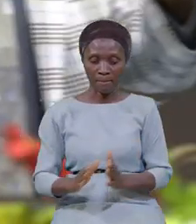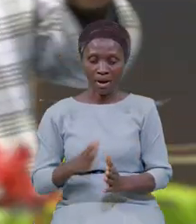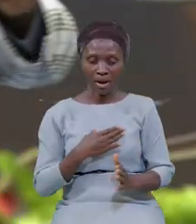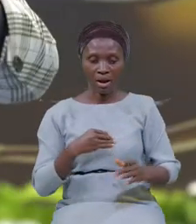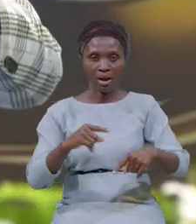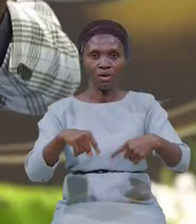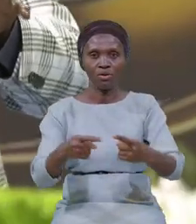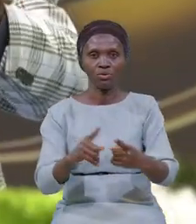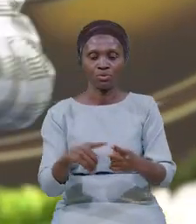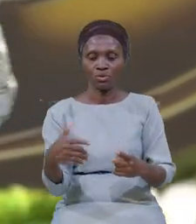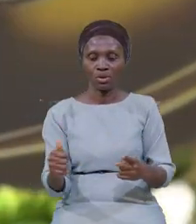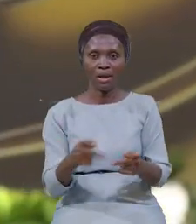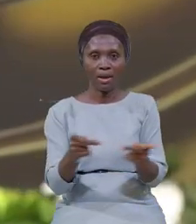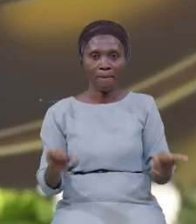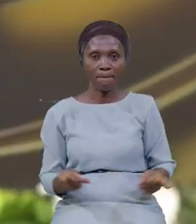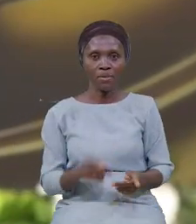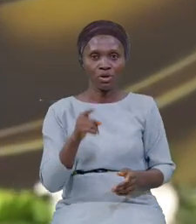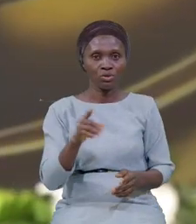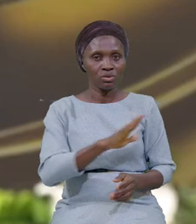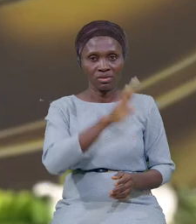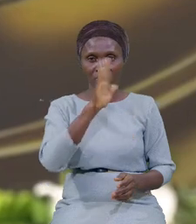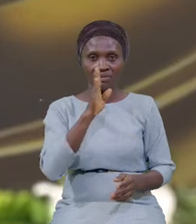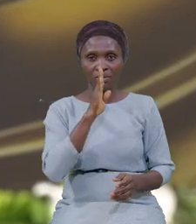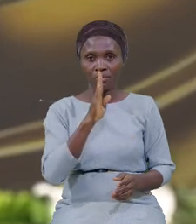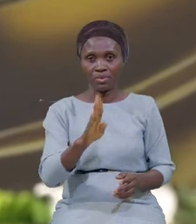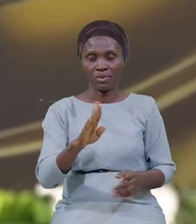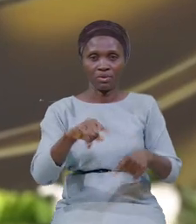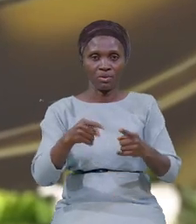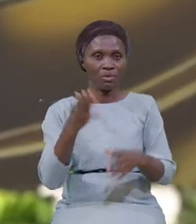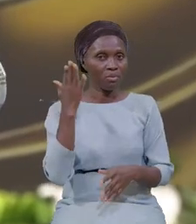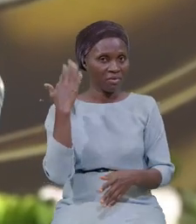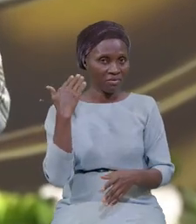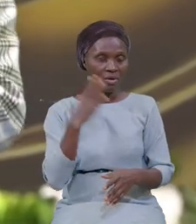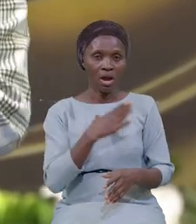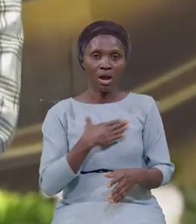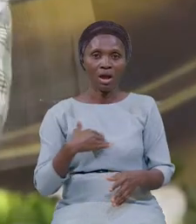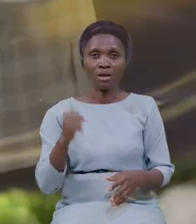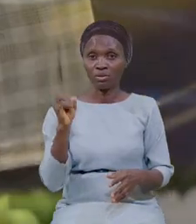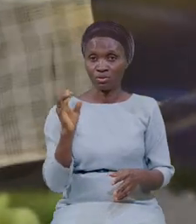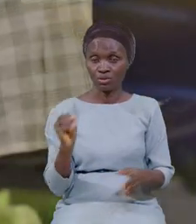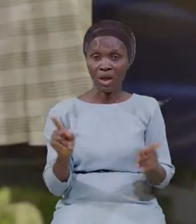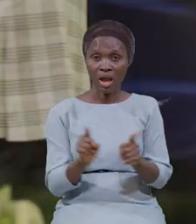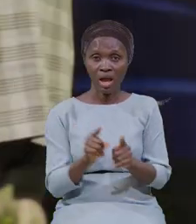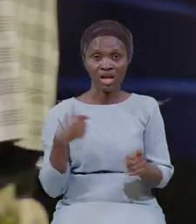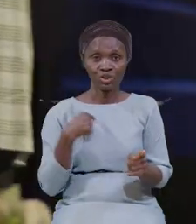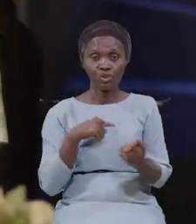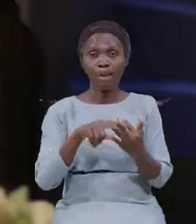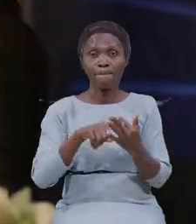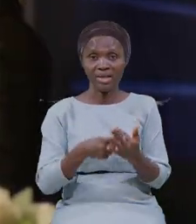to a place you've never been before. And so, as we